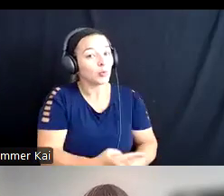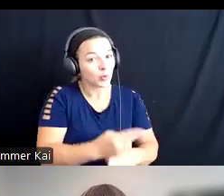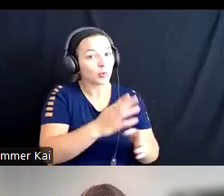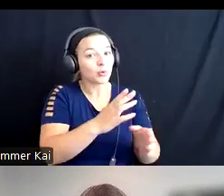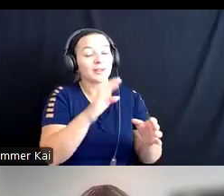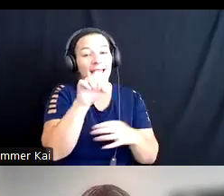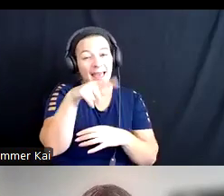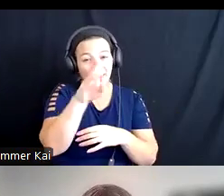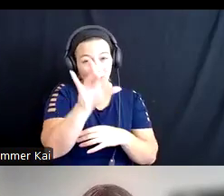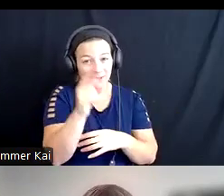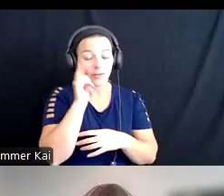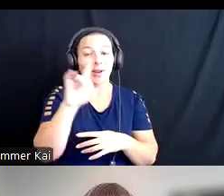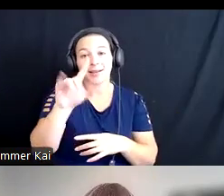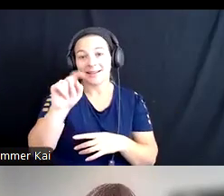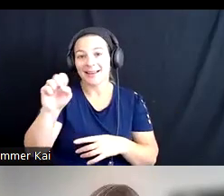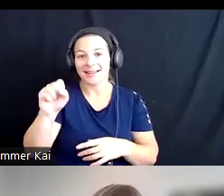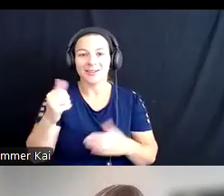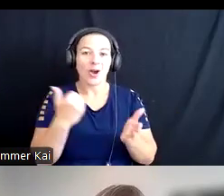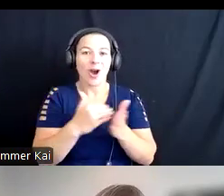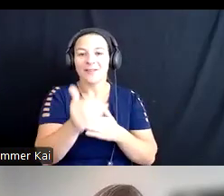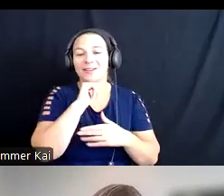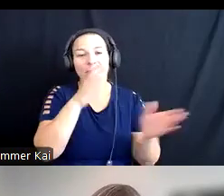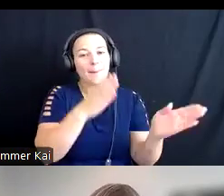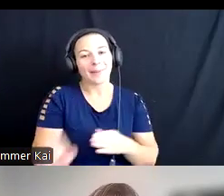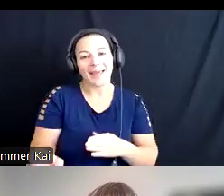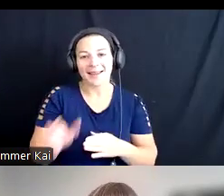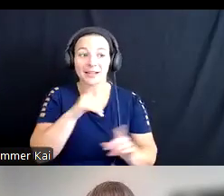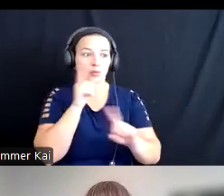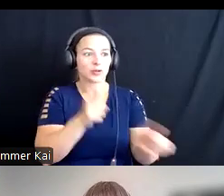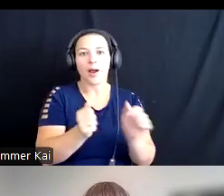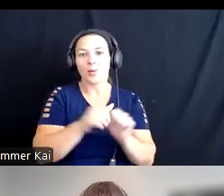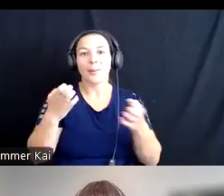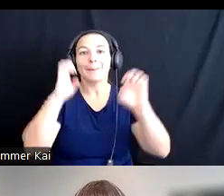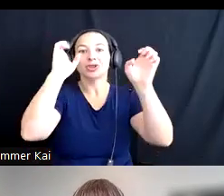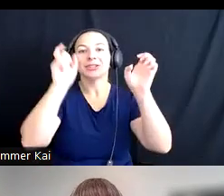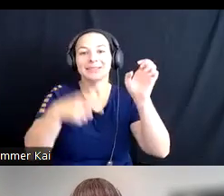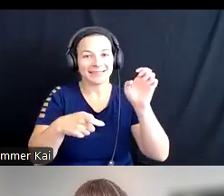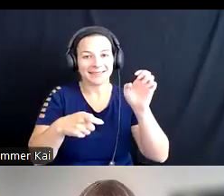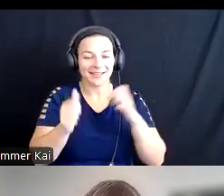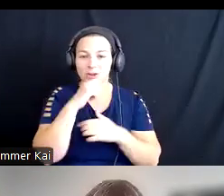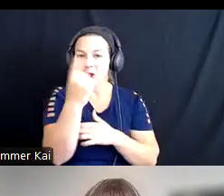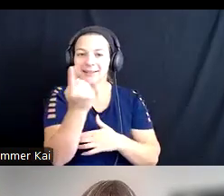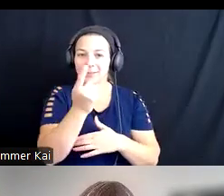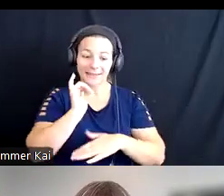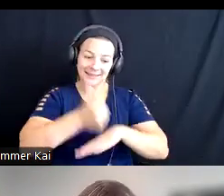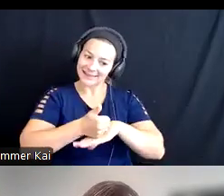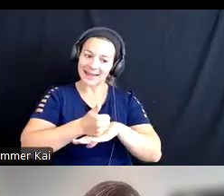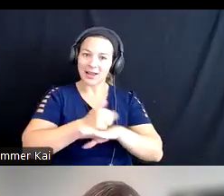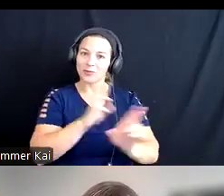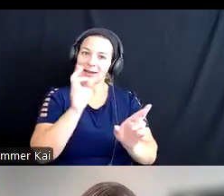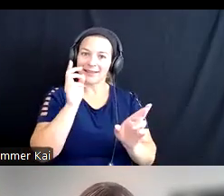it is often not planned. It's more of a response to an emergent need. It's not something that has been set in motion before the